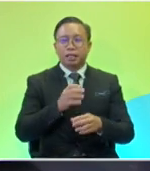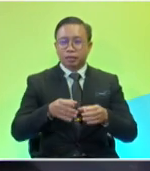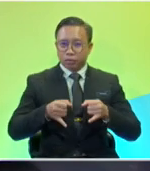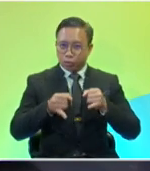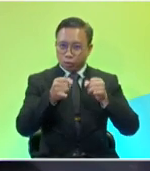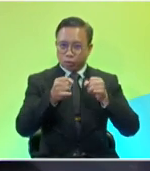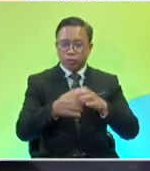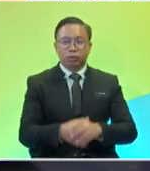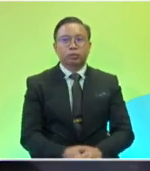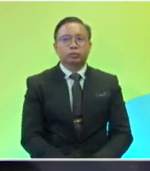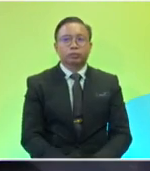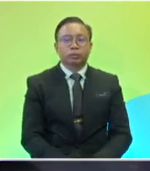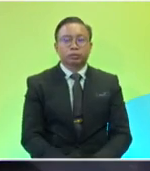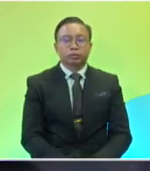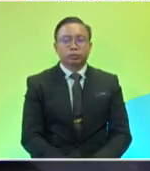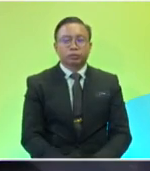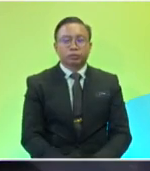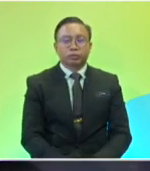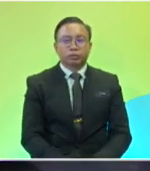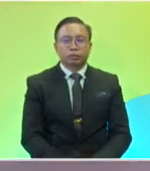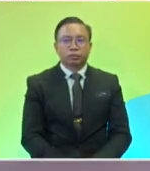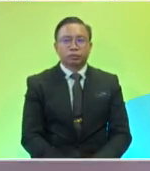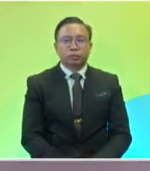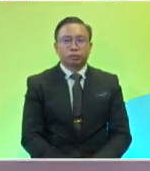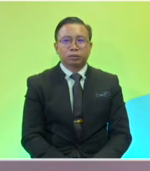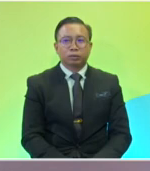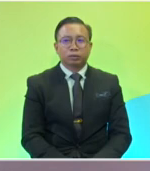Oh, okay. Did I get it?